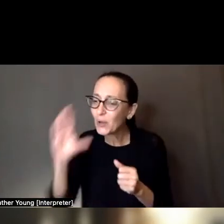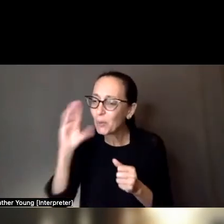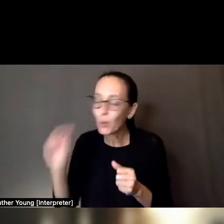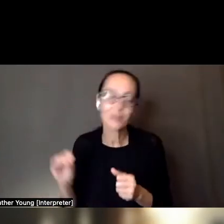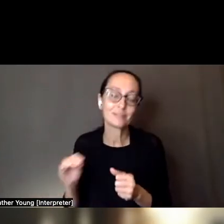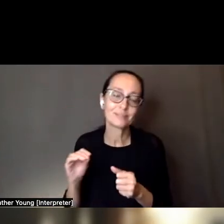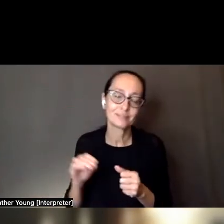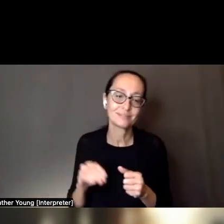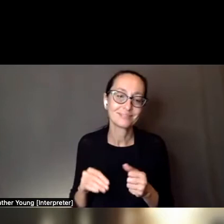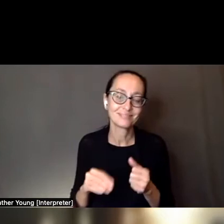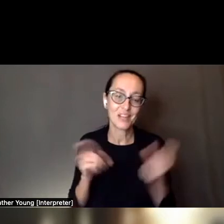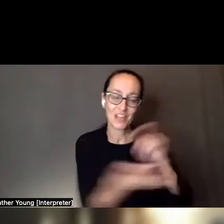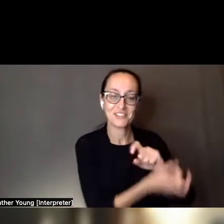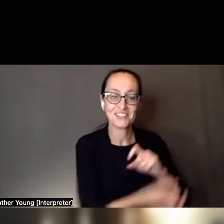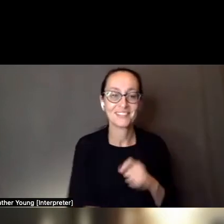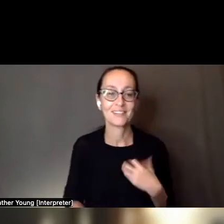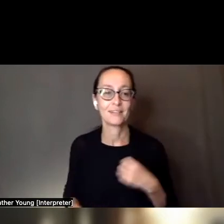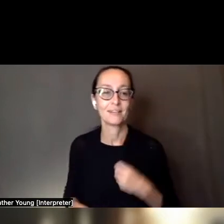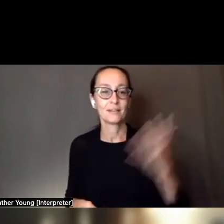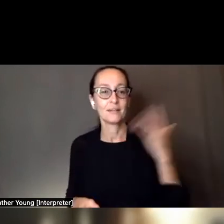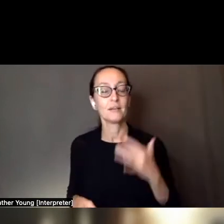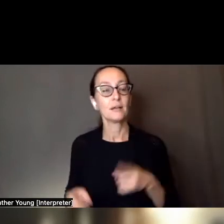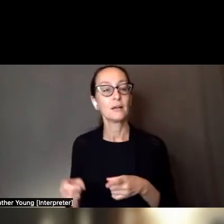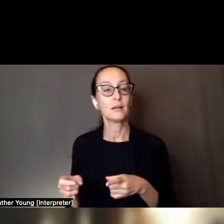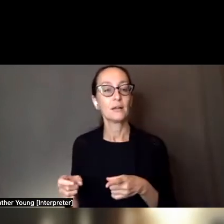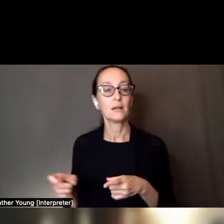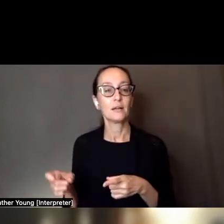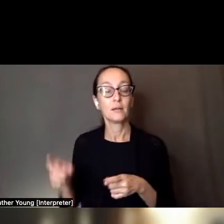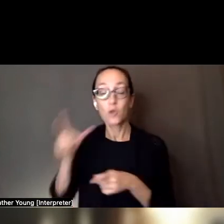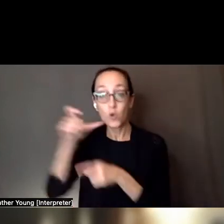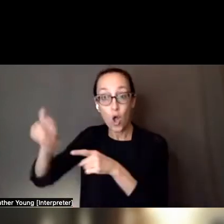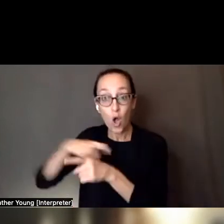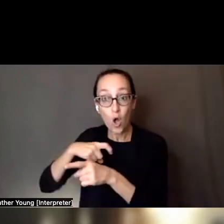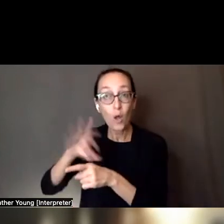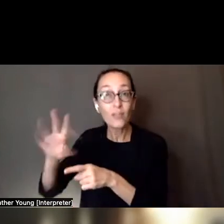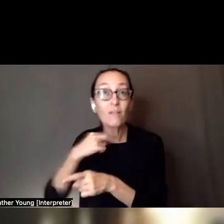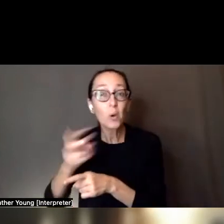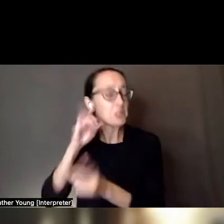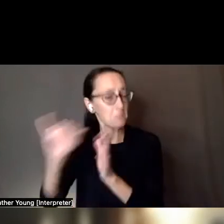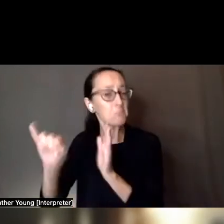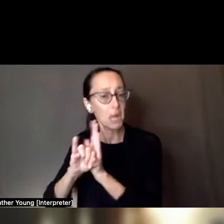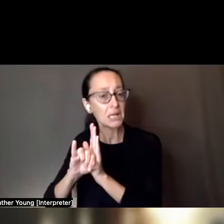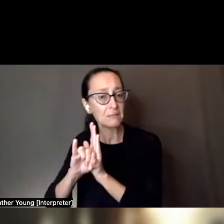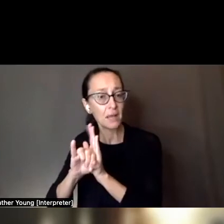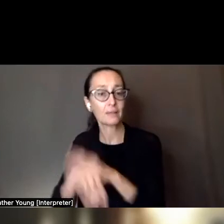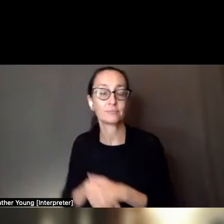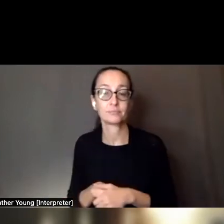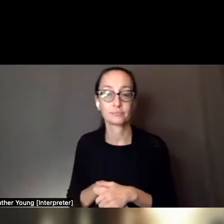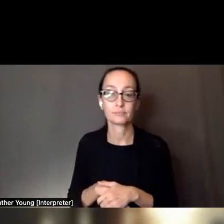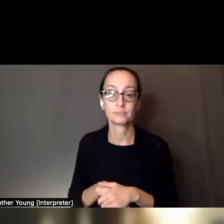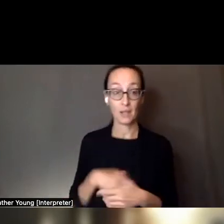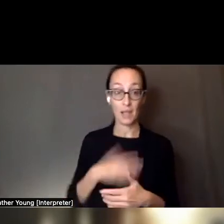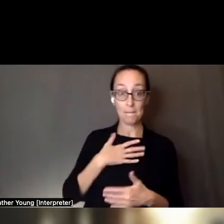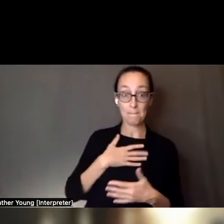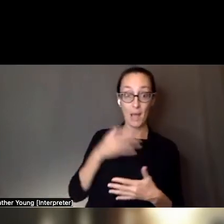can identify a phone caller by their voice. And the outcomes that I'm sharing with you here are typical of